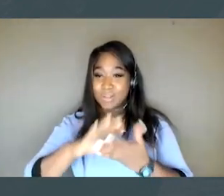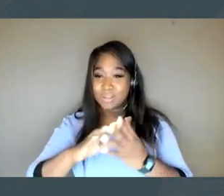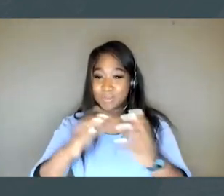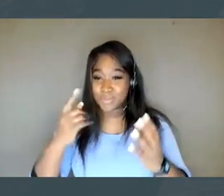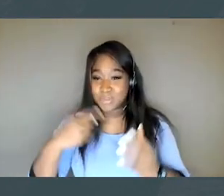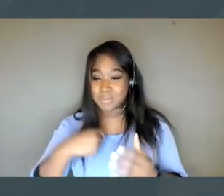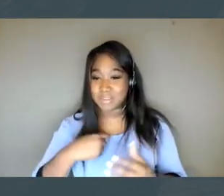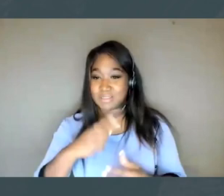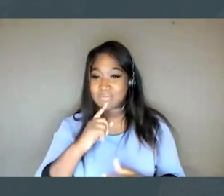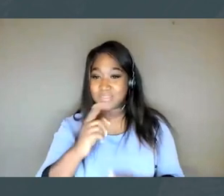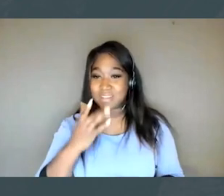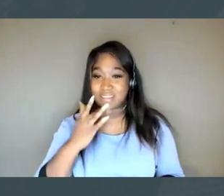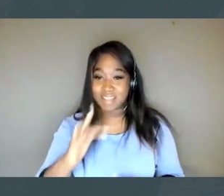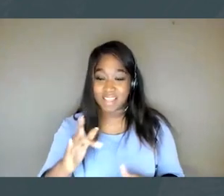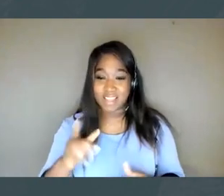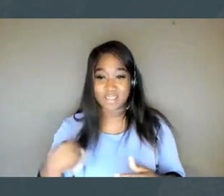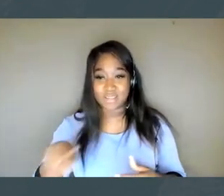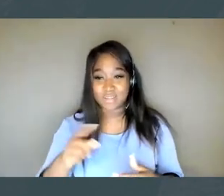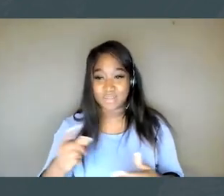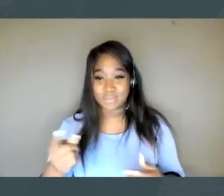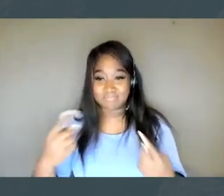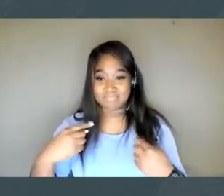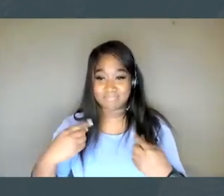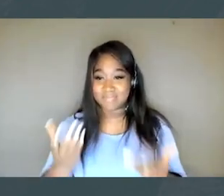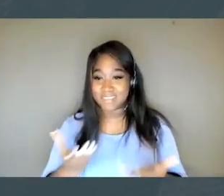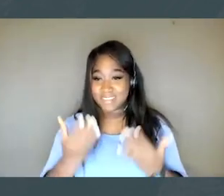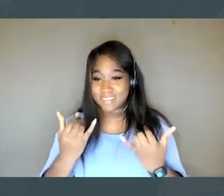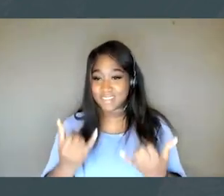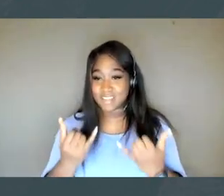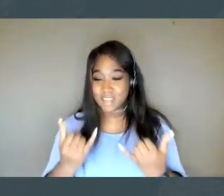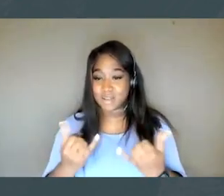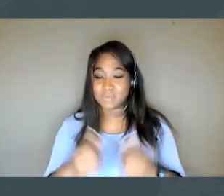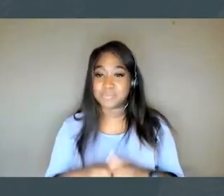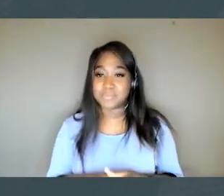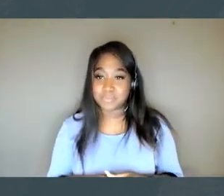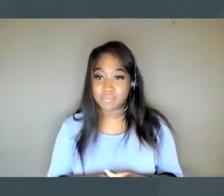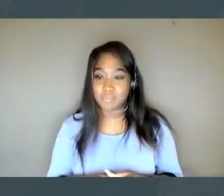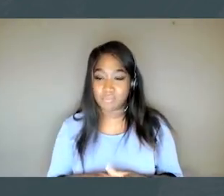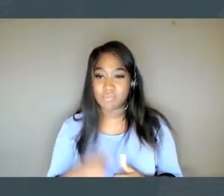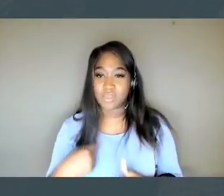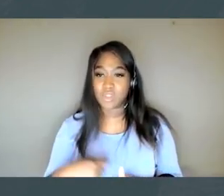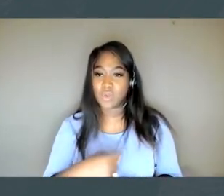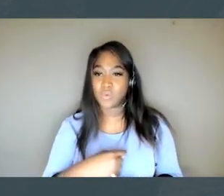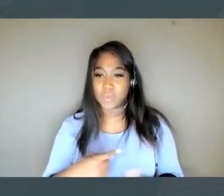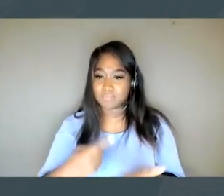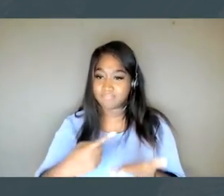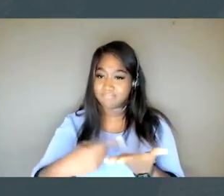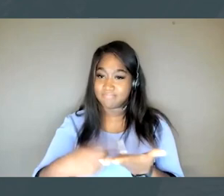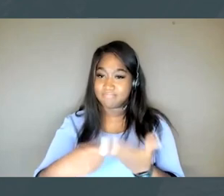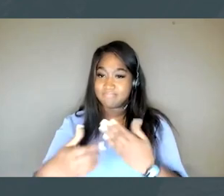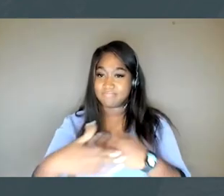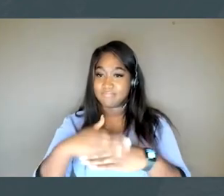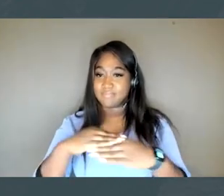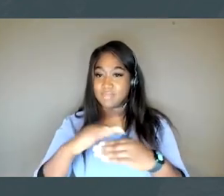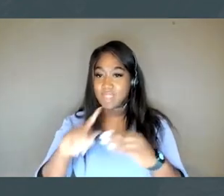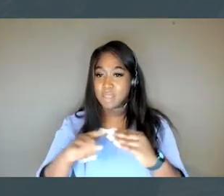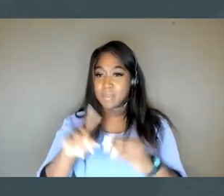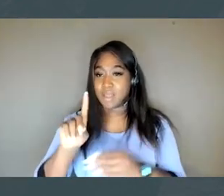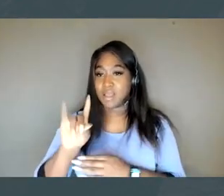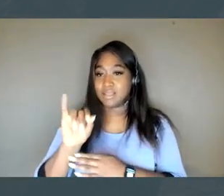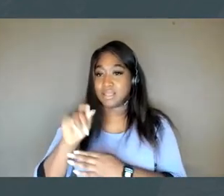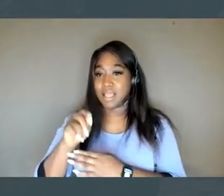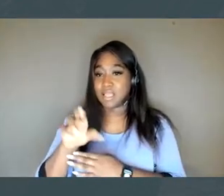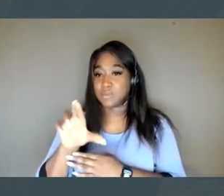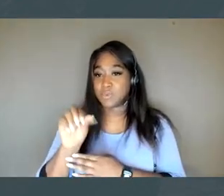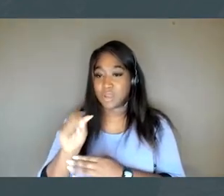have you here. So both of you spoke a little bit about diaspora as a tool of analysis, and I want